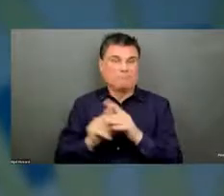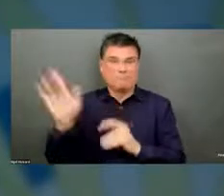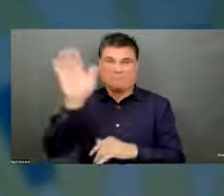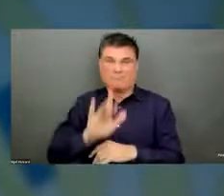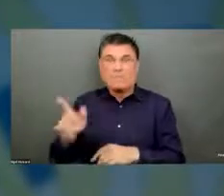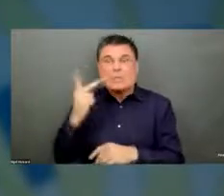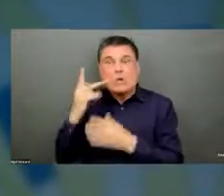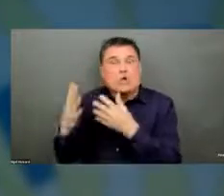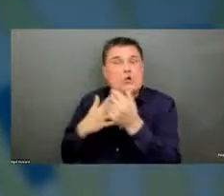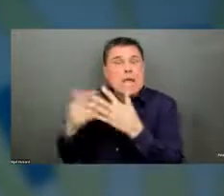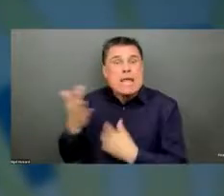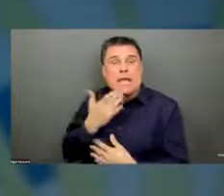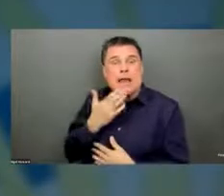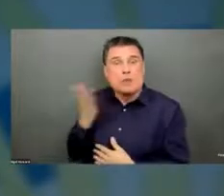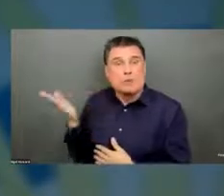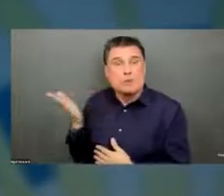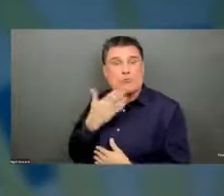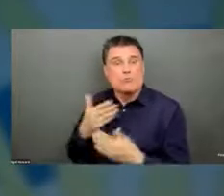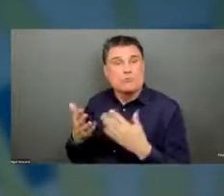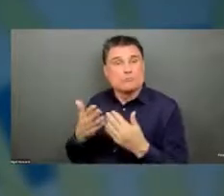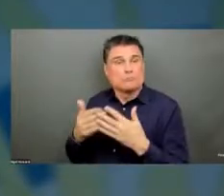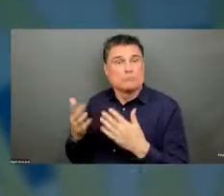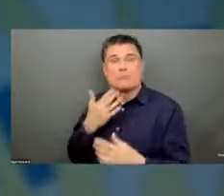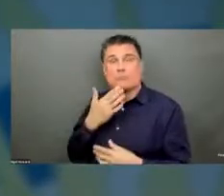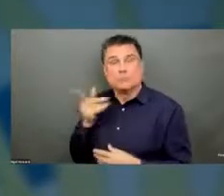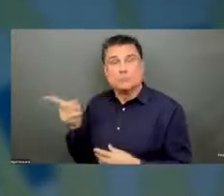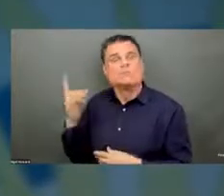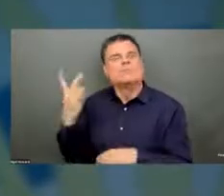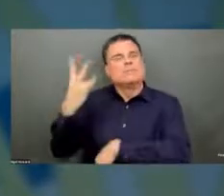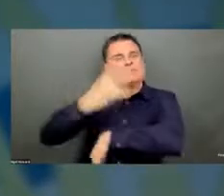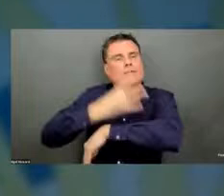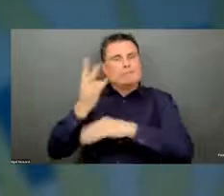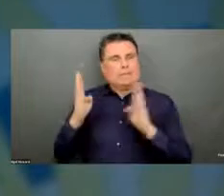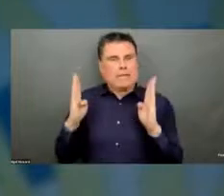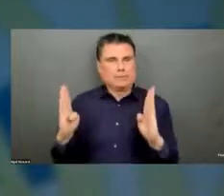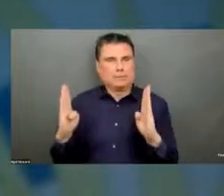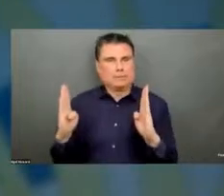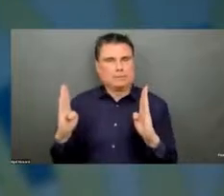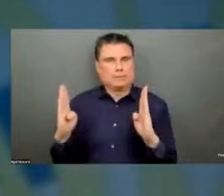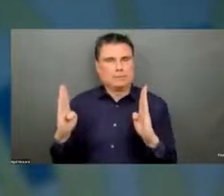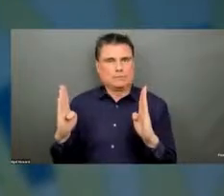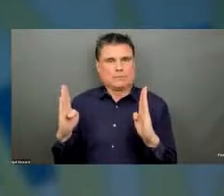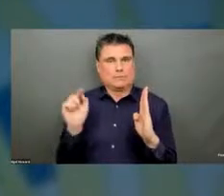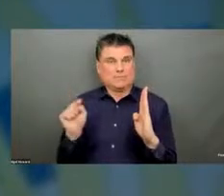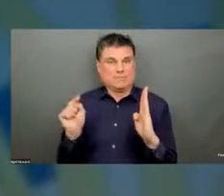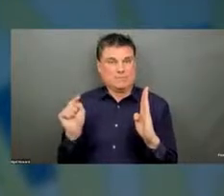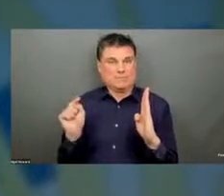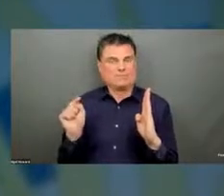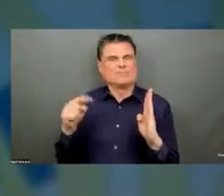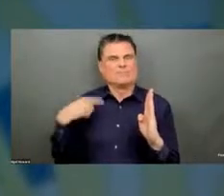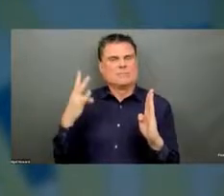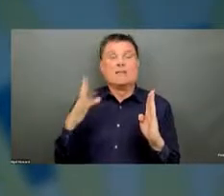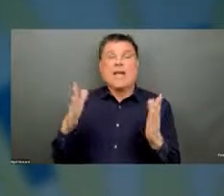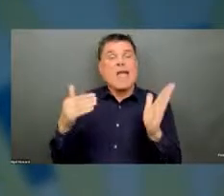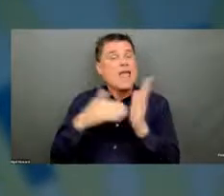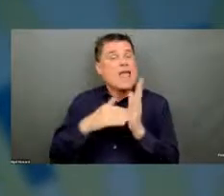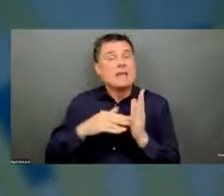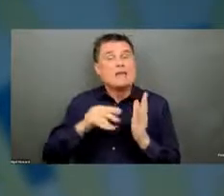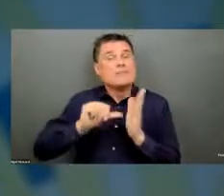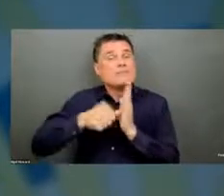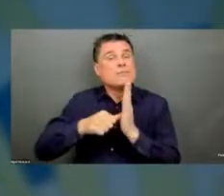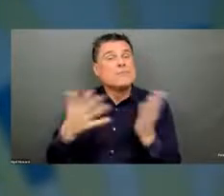last 7 days. And we see as well that while we have cases all over the province, some